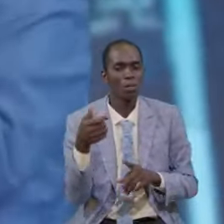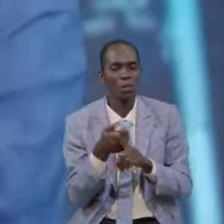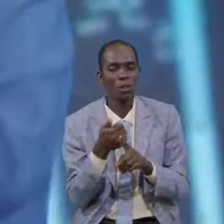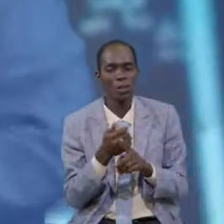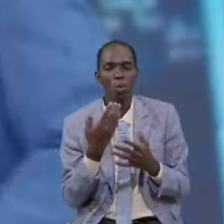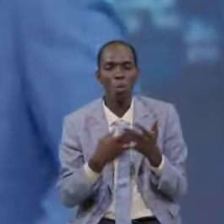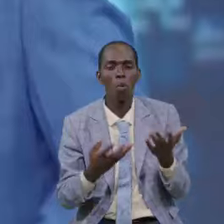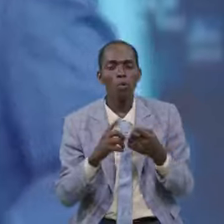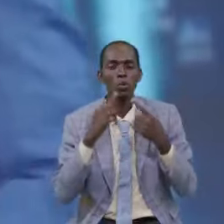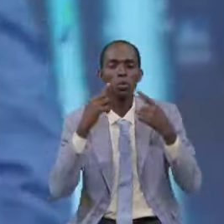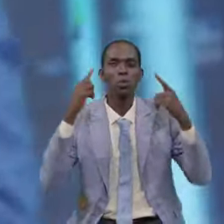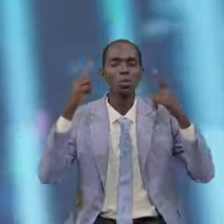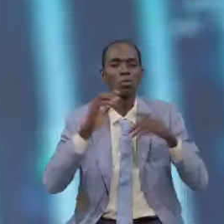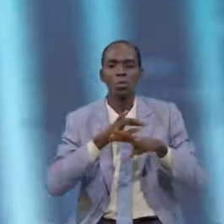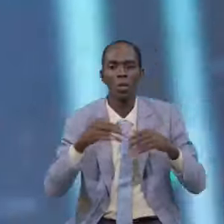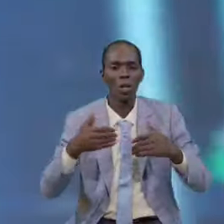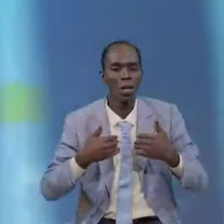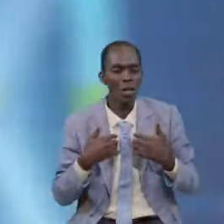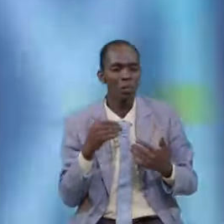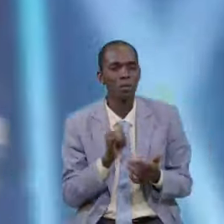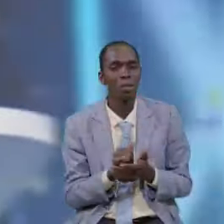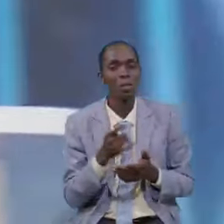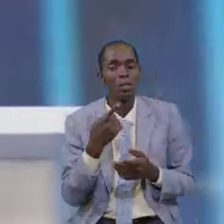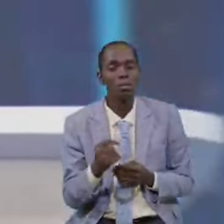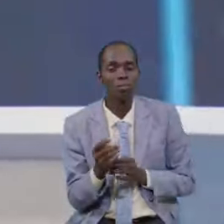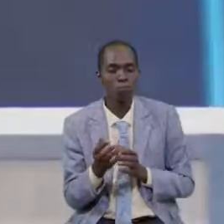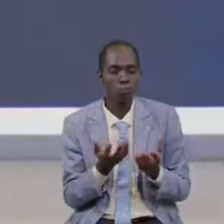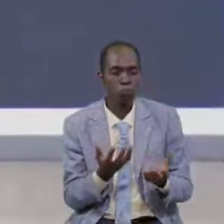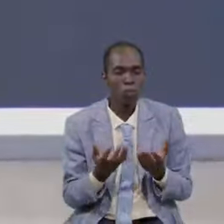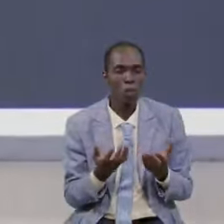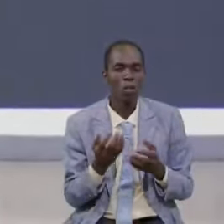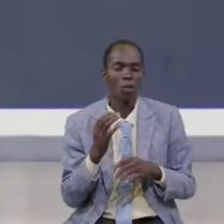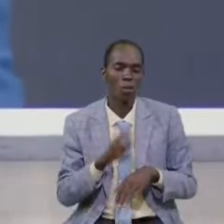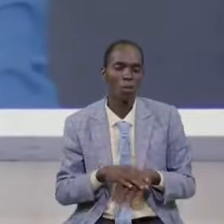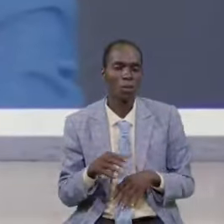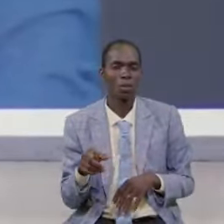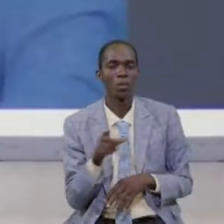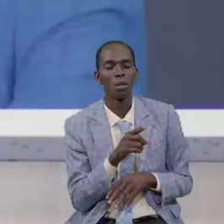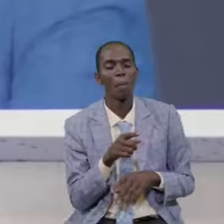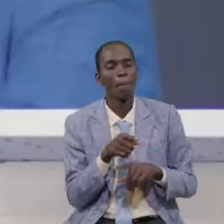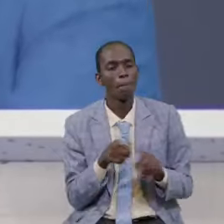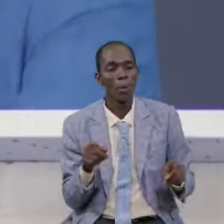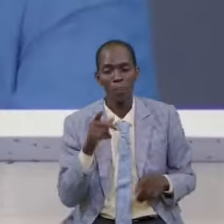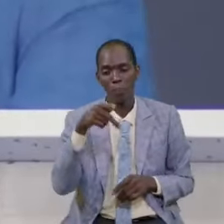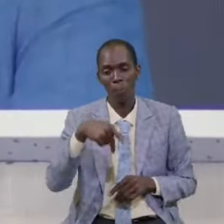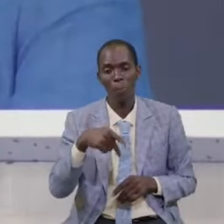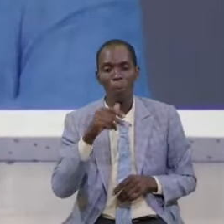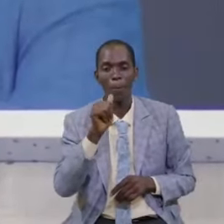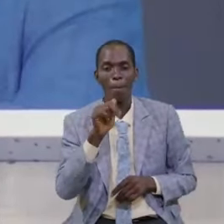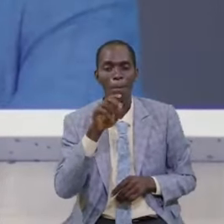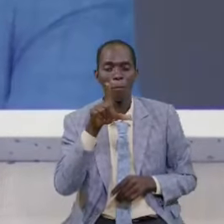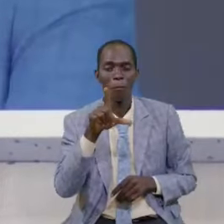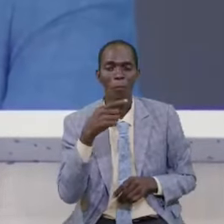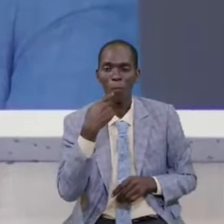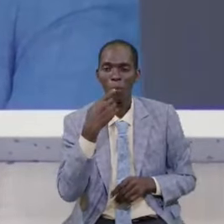desire ahead of them. But Paul the apostle said, I, whatever others do, I